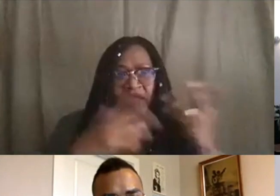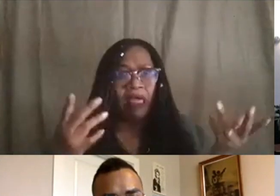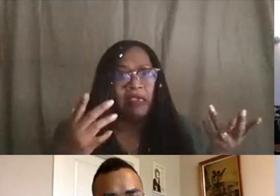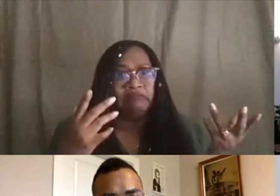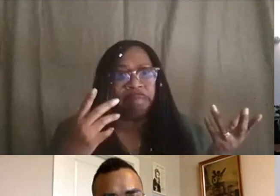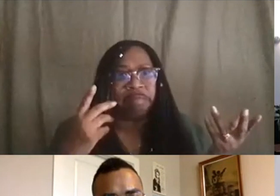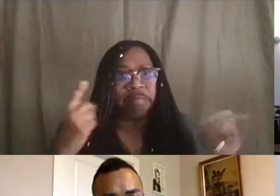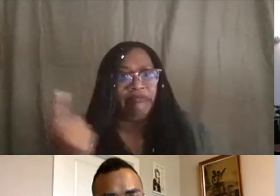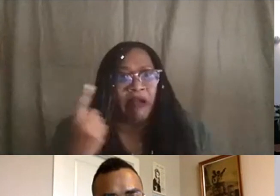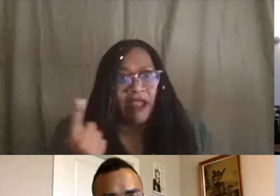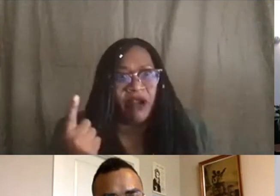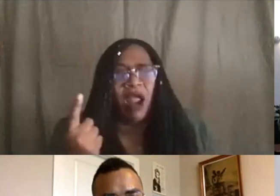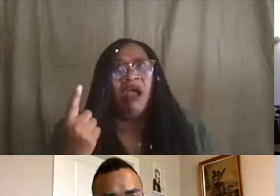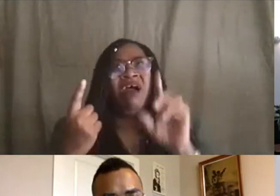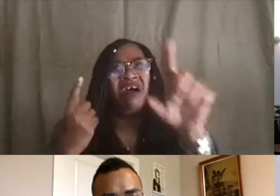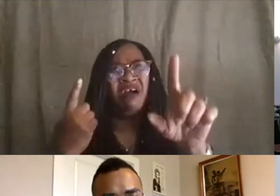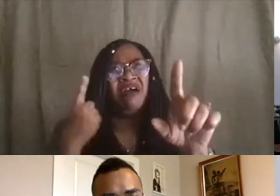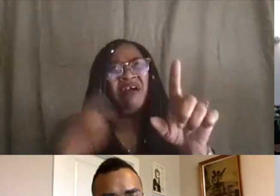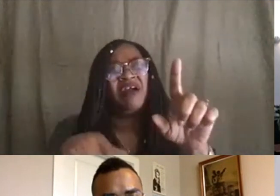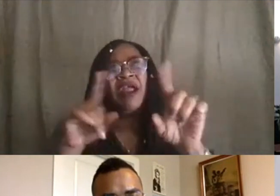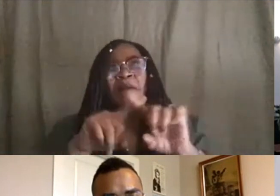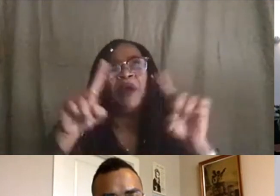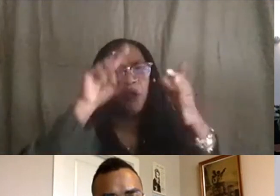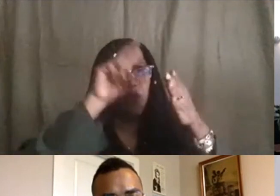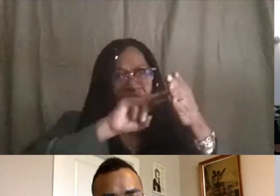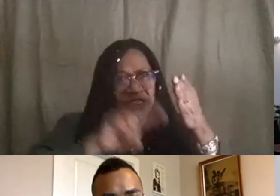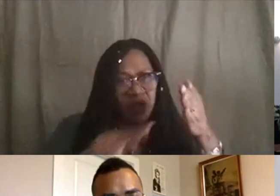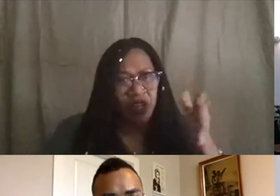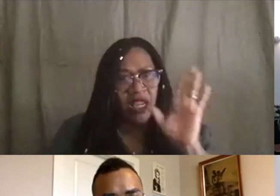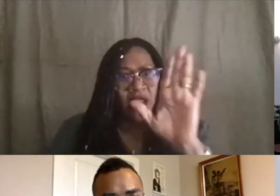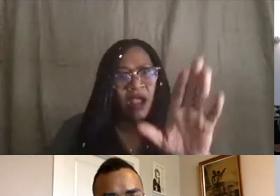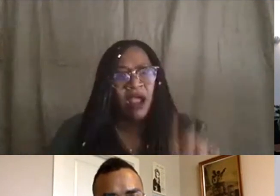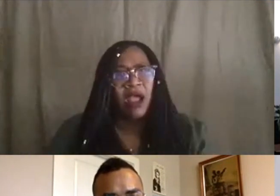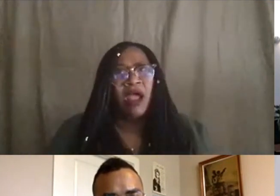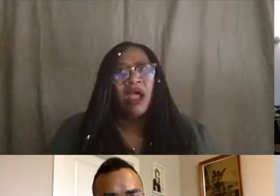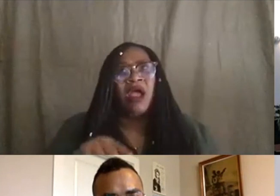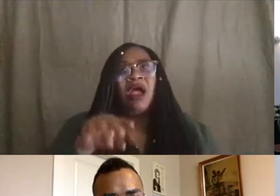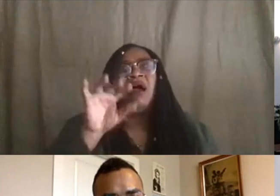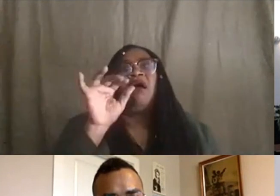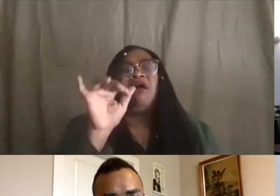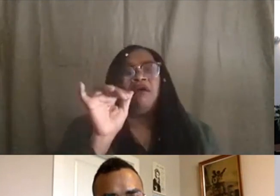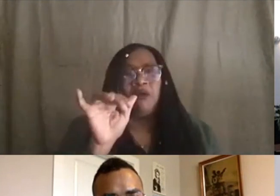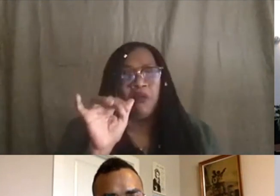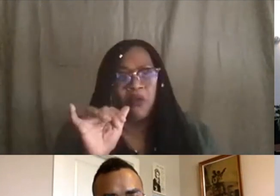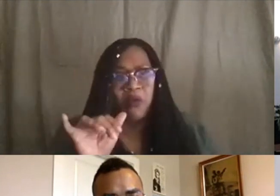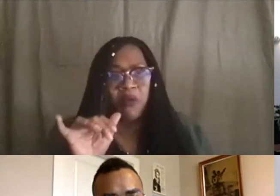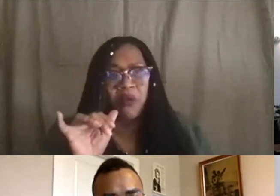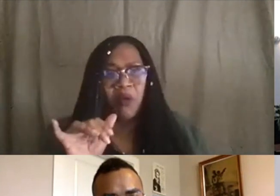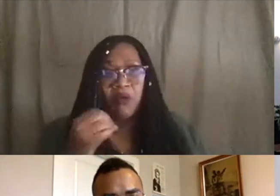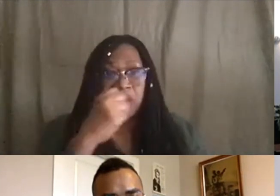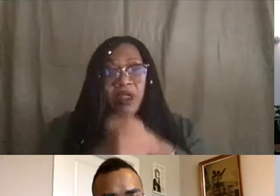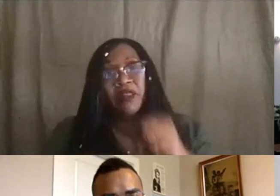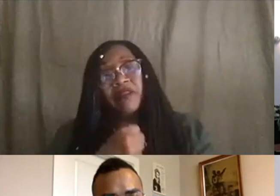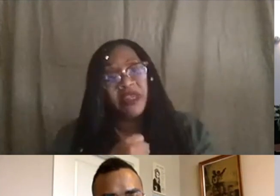when I started reading and hearing you talk about that, I was like, whoa, okay, just in this year, I